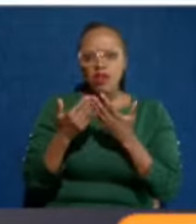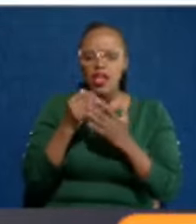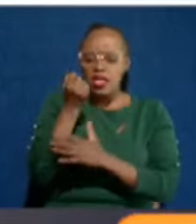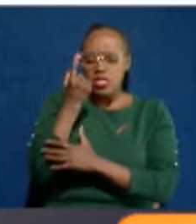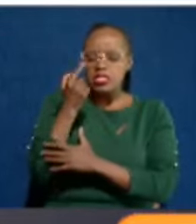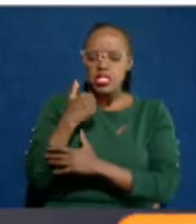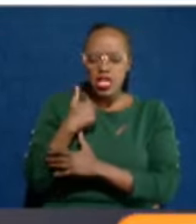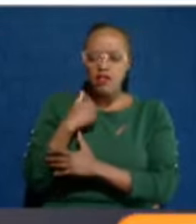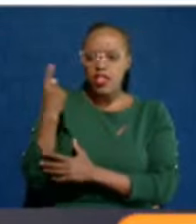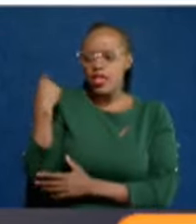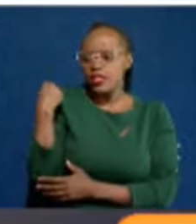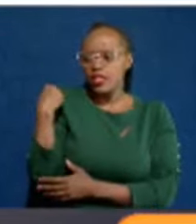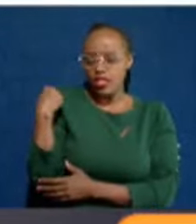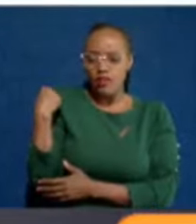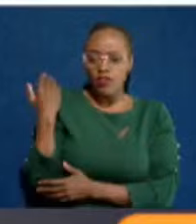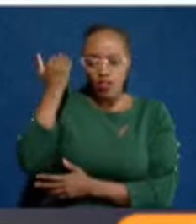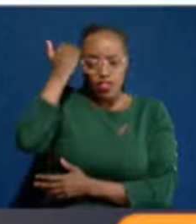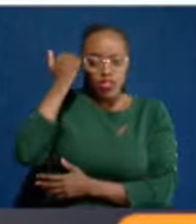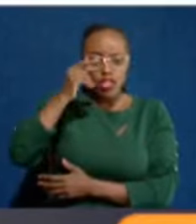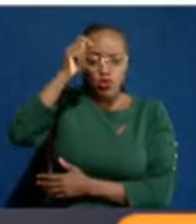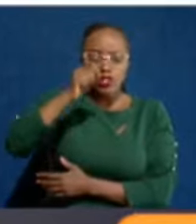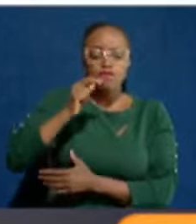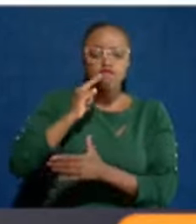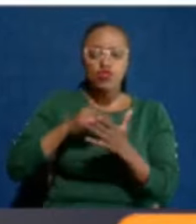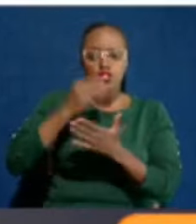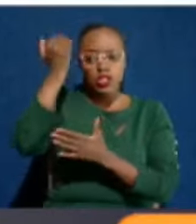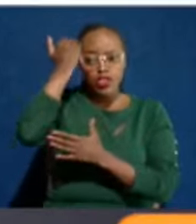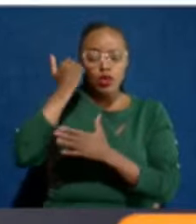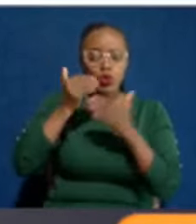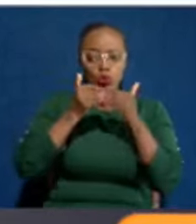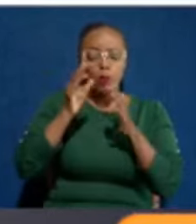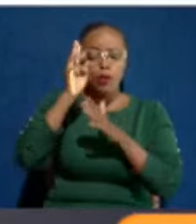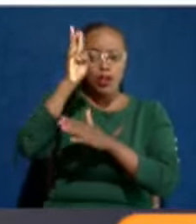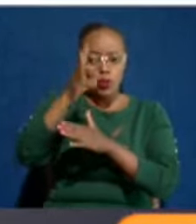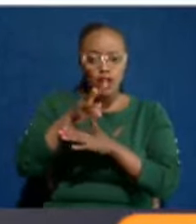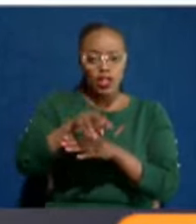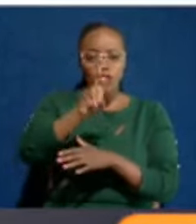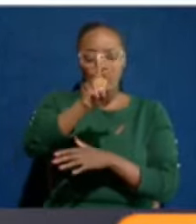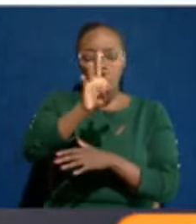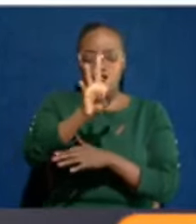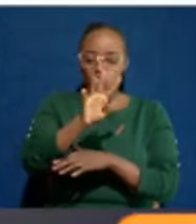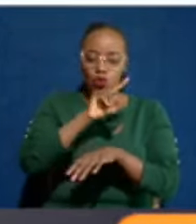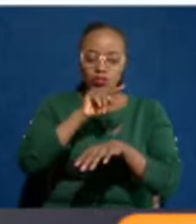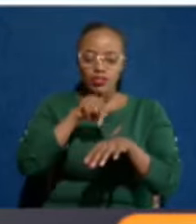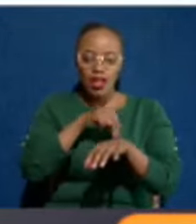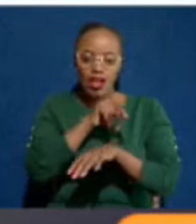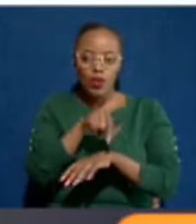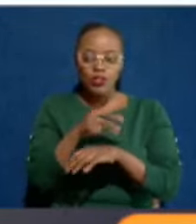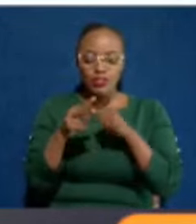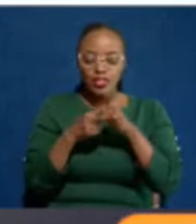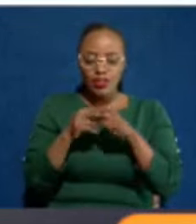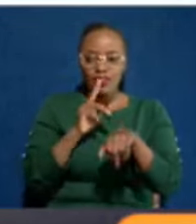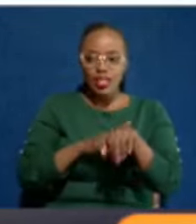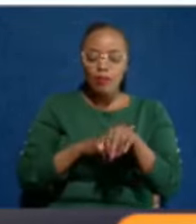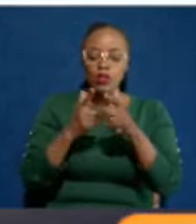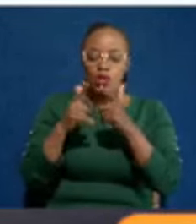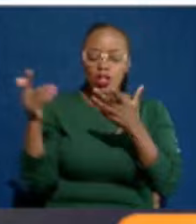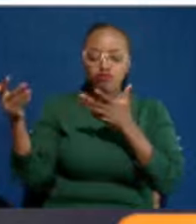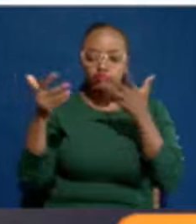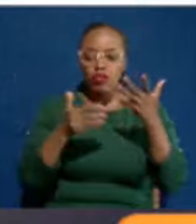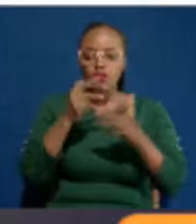the fact that yesterday the judiciary said the courts would be open 24/7 to allow arraignment and